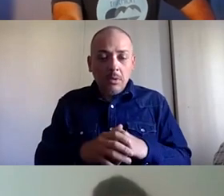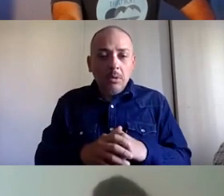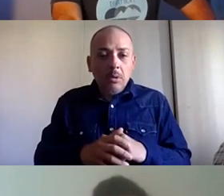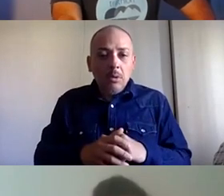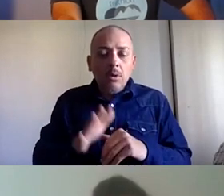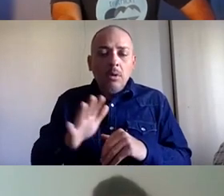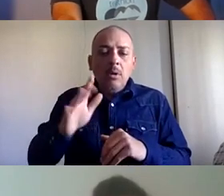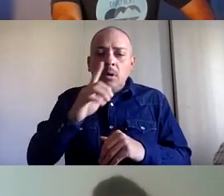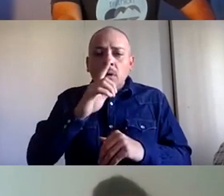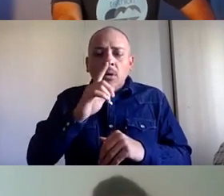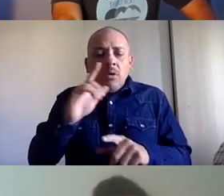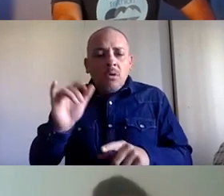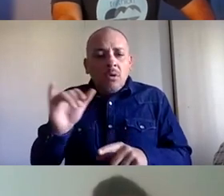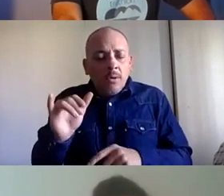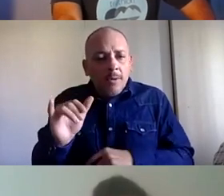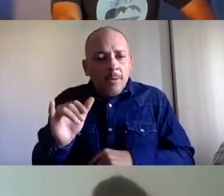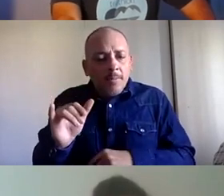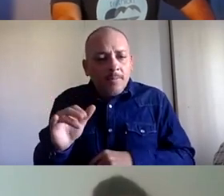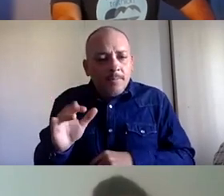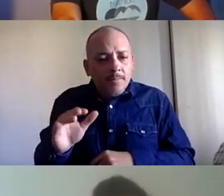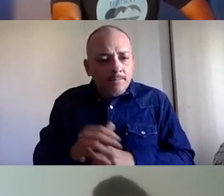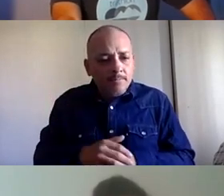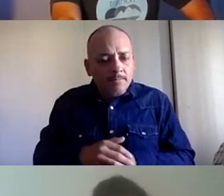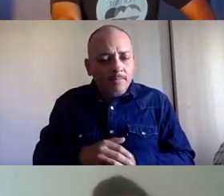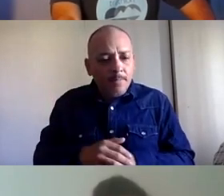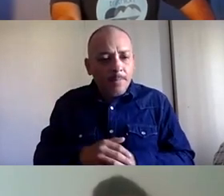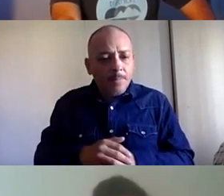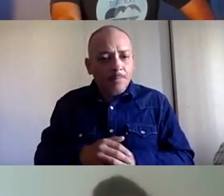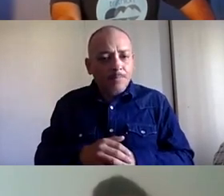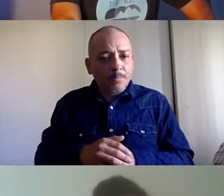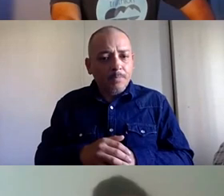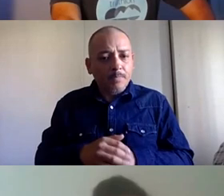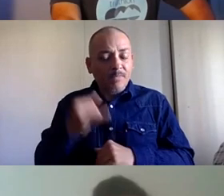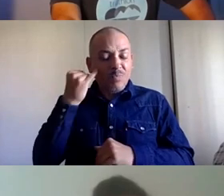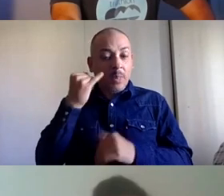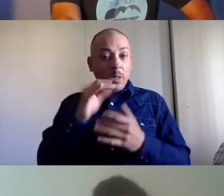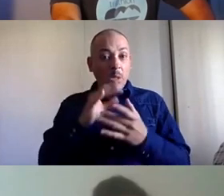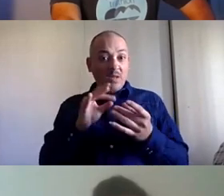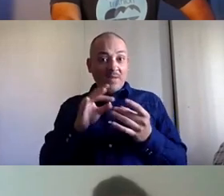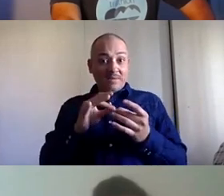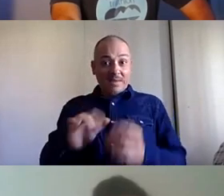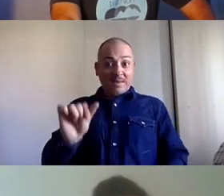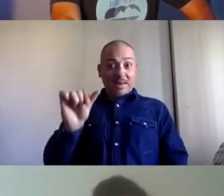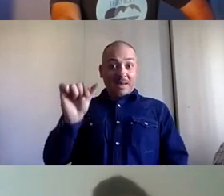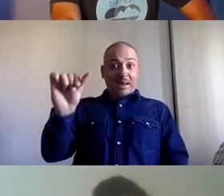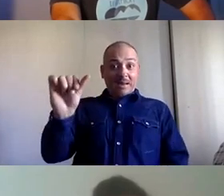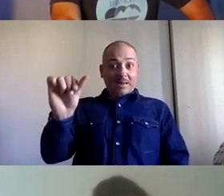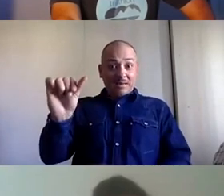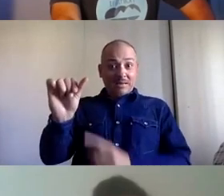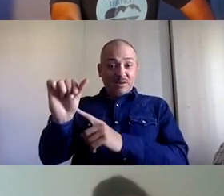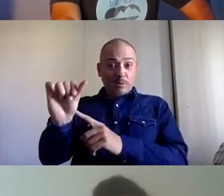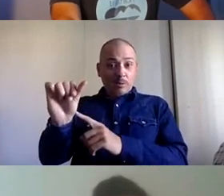for example, I know that if I stay in state A, I will get a reward of 1,